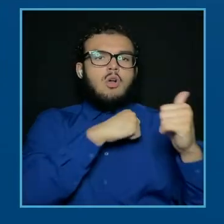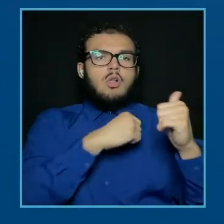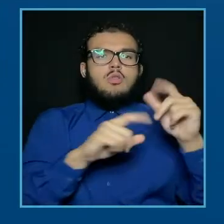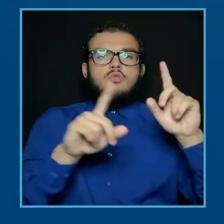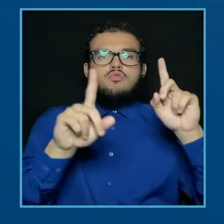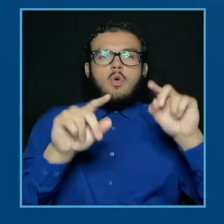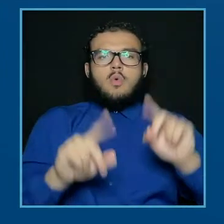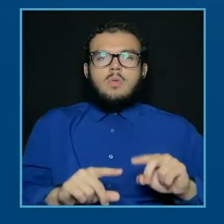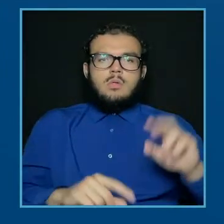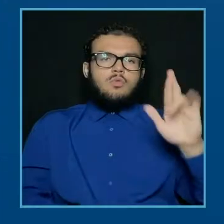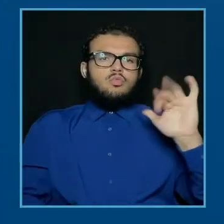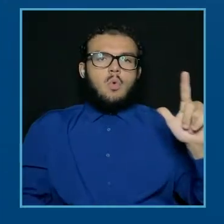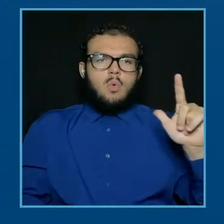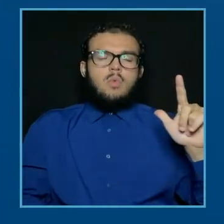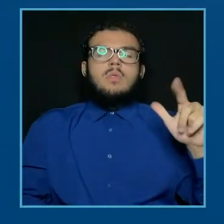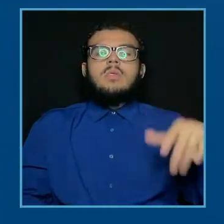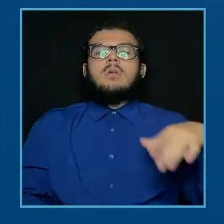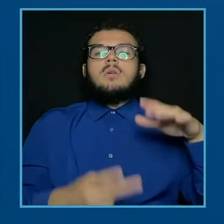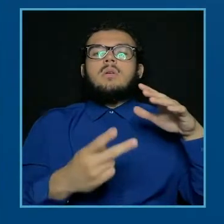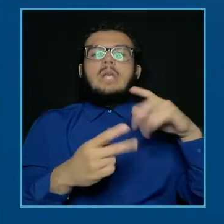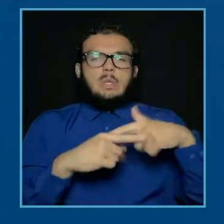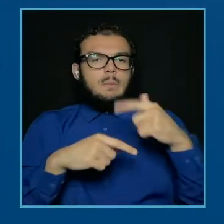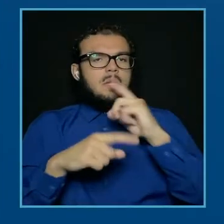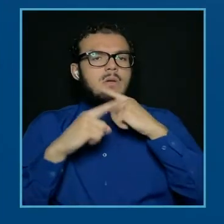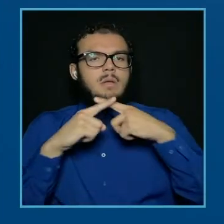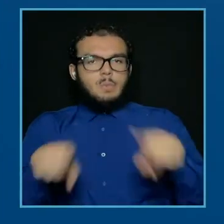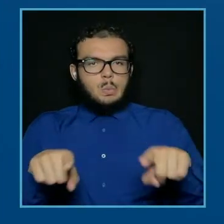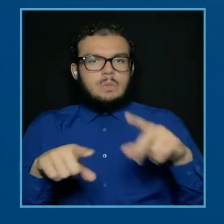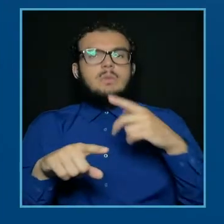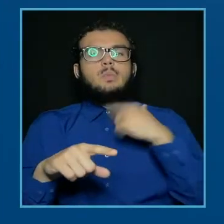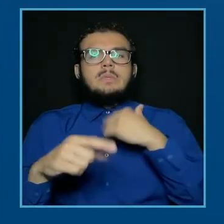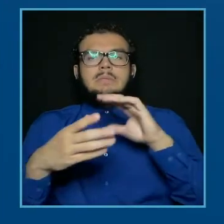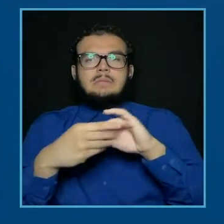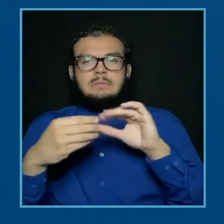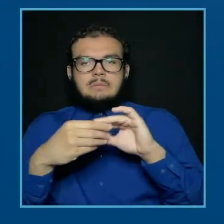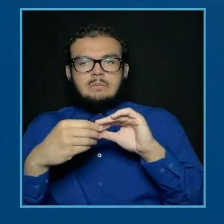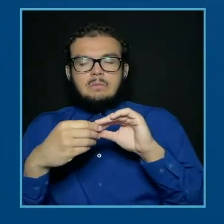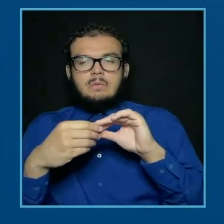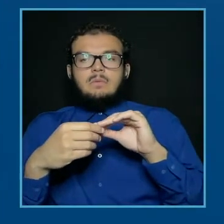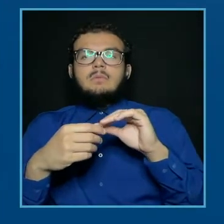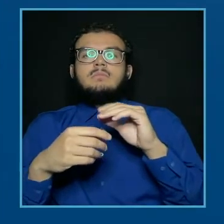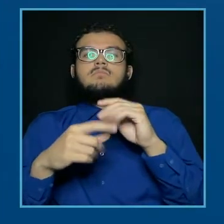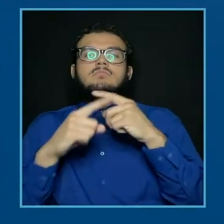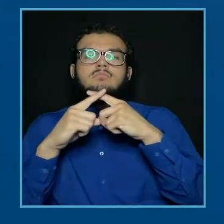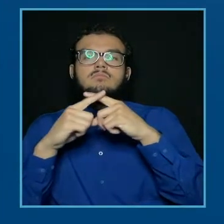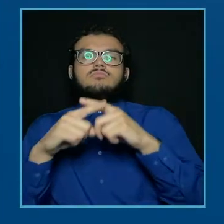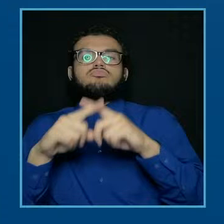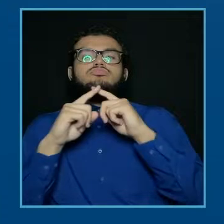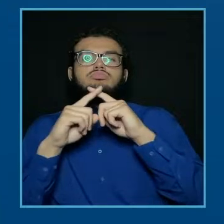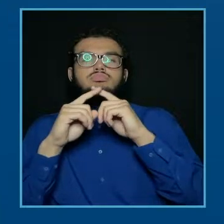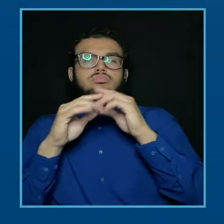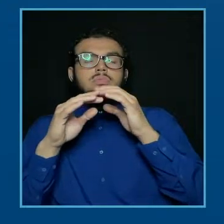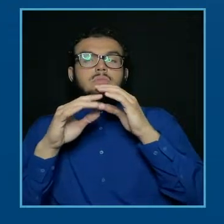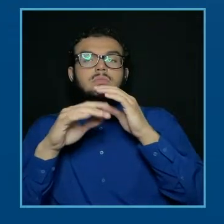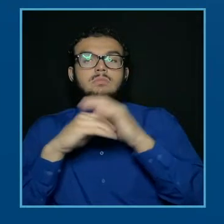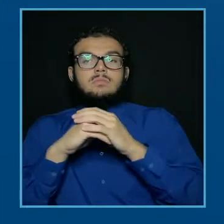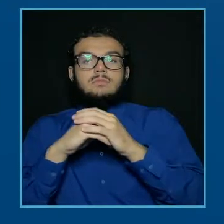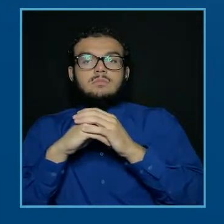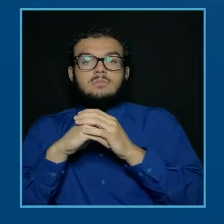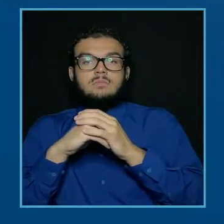is called, you will be unmuted. You will be muted once your vote has been cast. Be the first one to vote